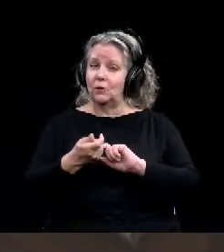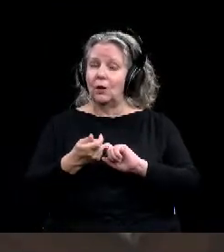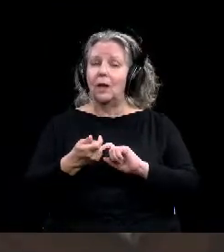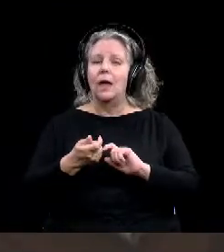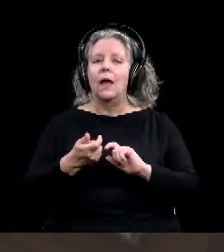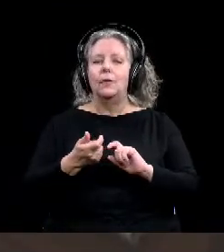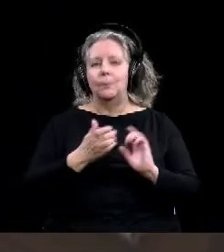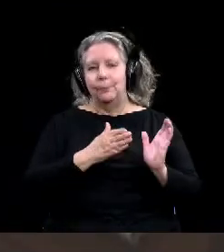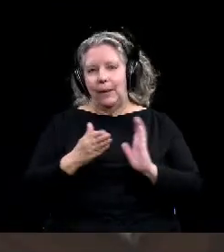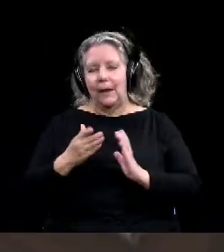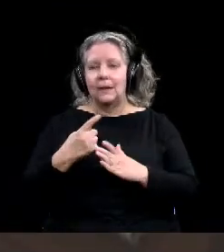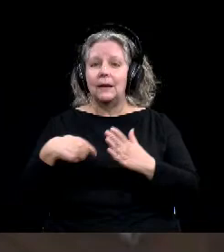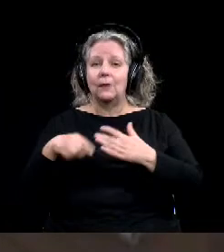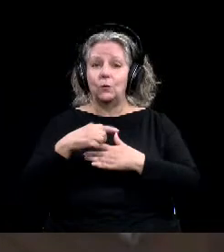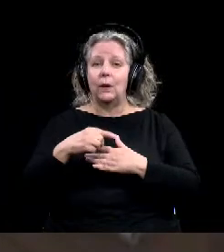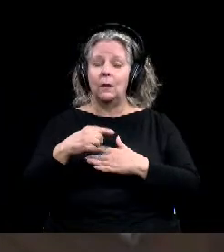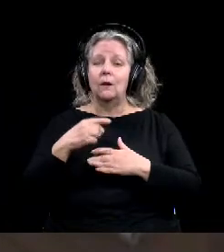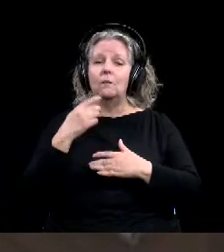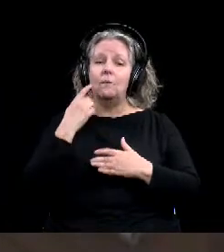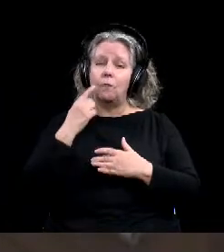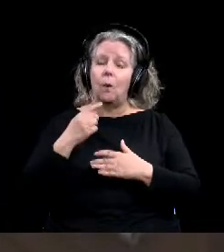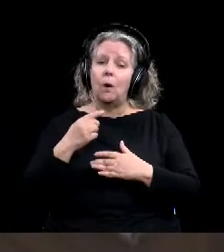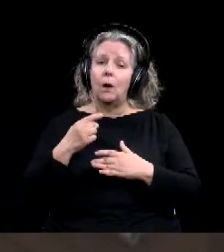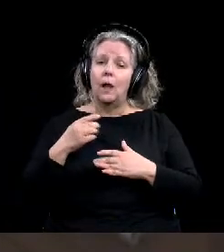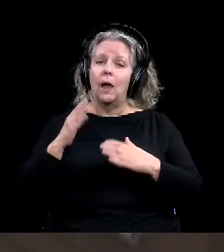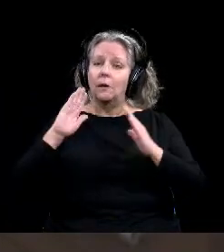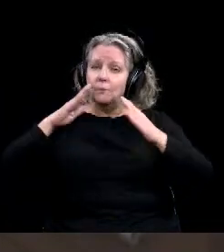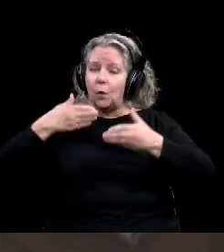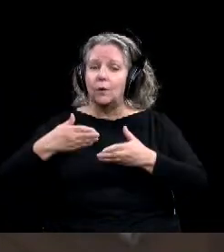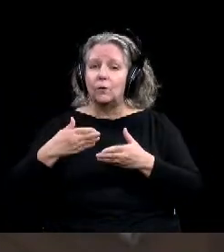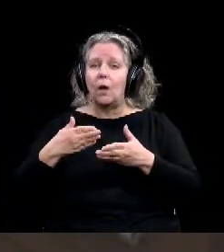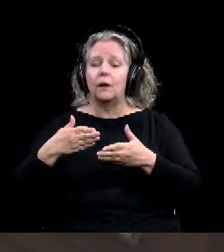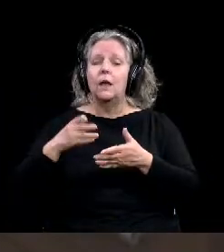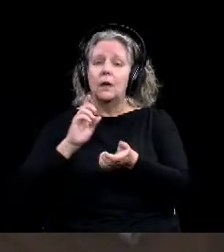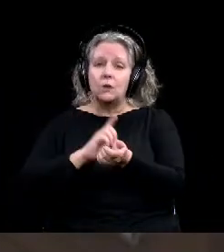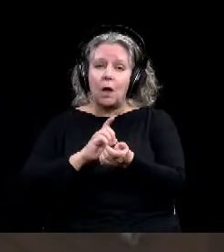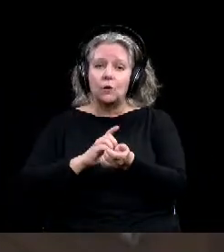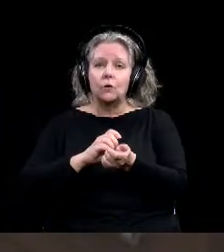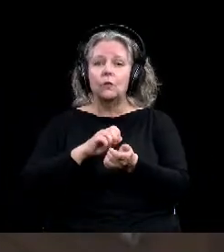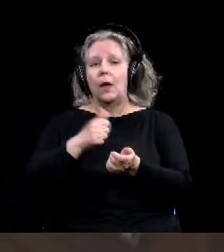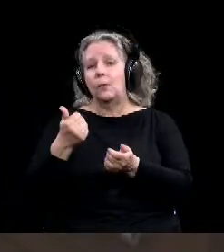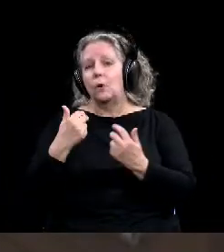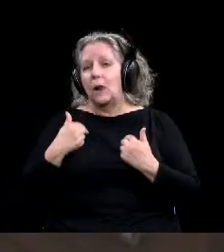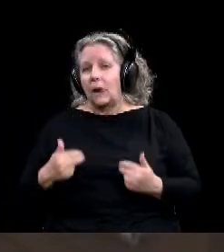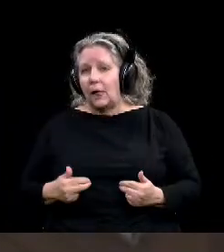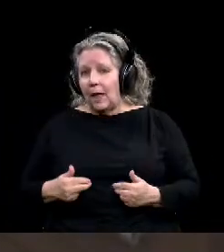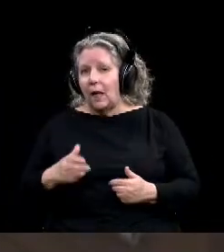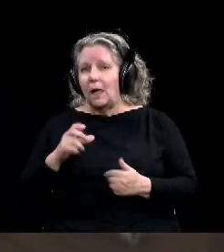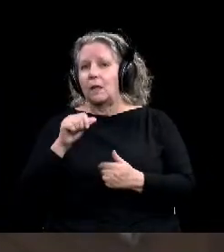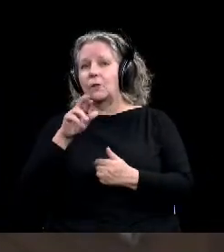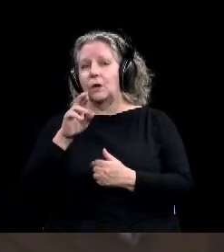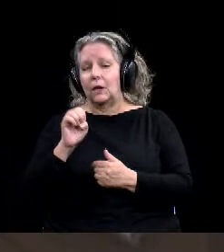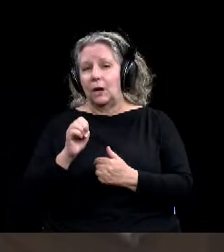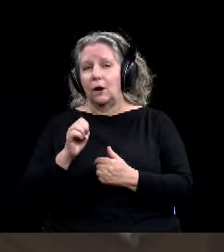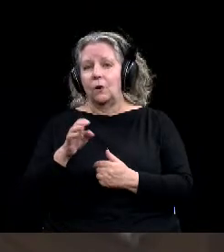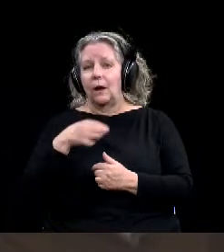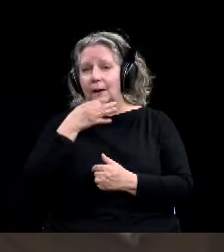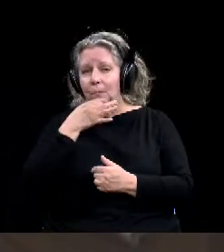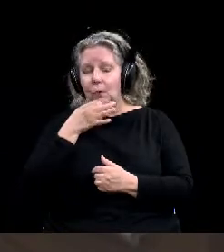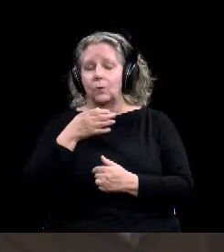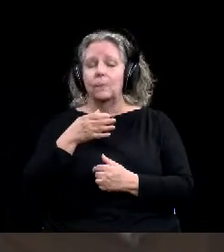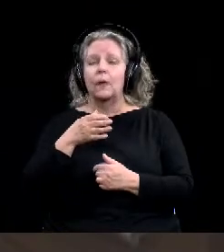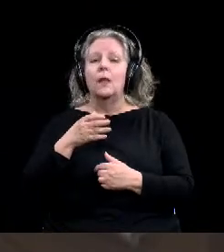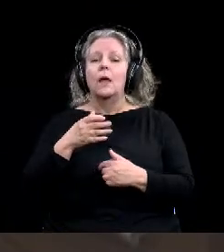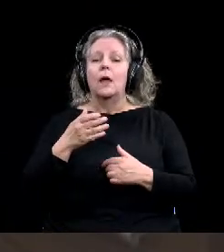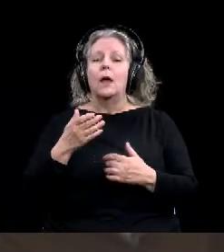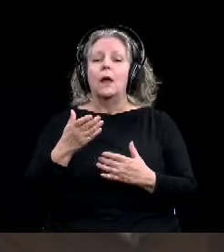experts from some of our hospital systems. And in lieu of only hearing from our chief medical officers, we're still finalizing this, but I do